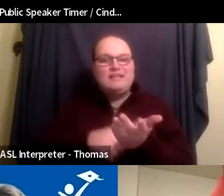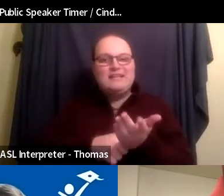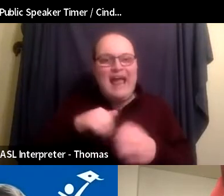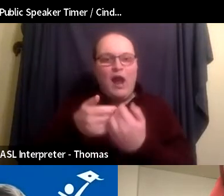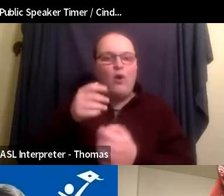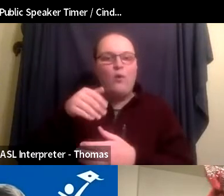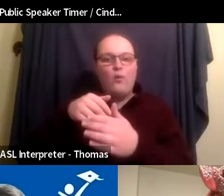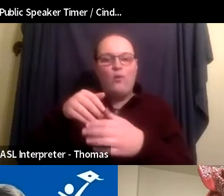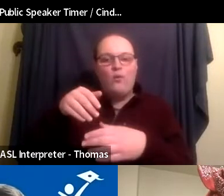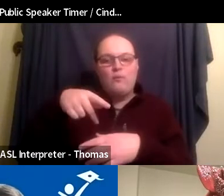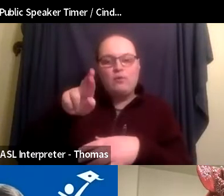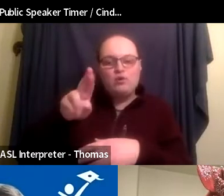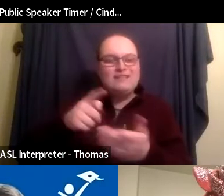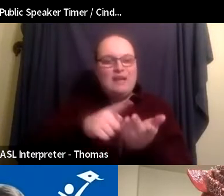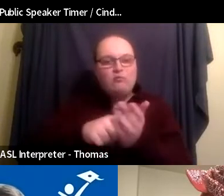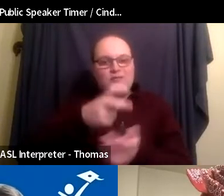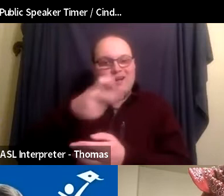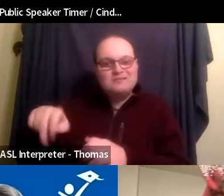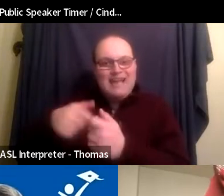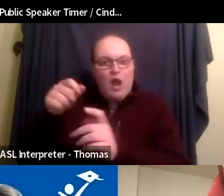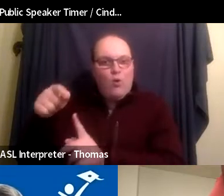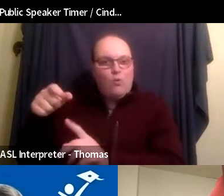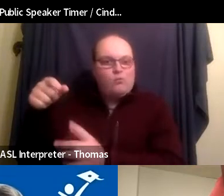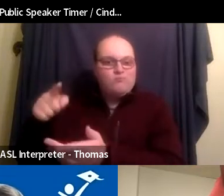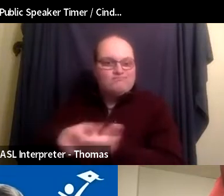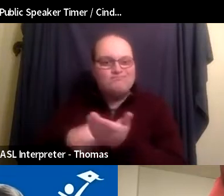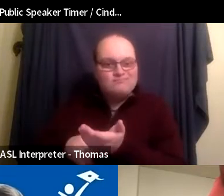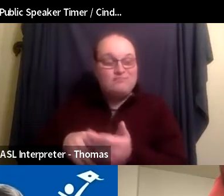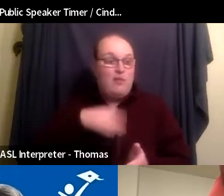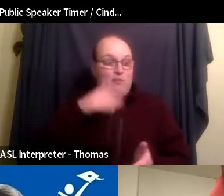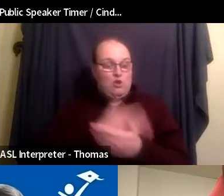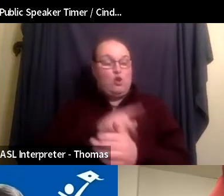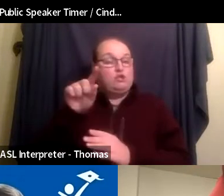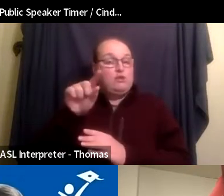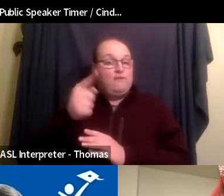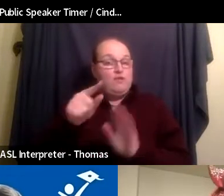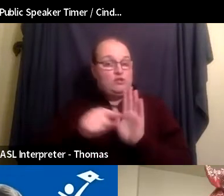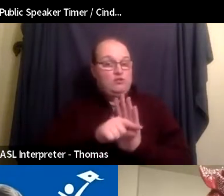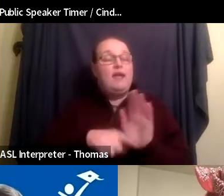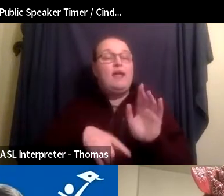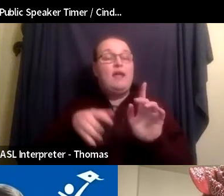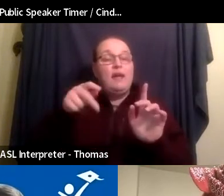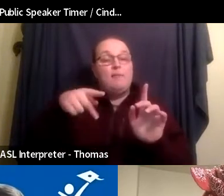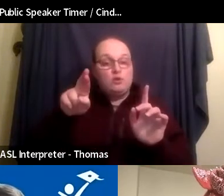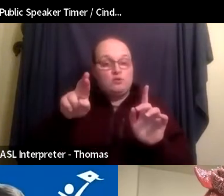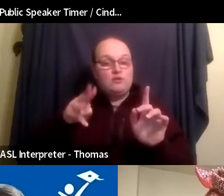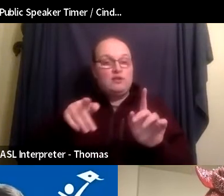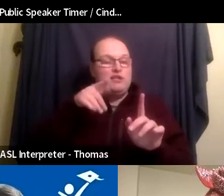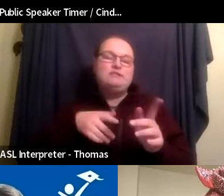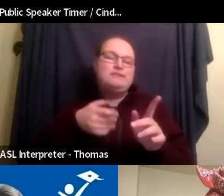School. My daughter who just is in first grade at Pointer Ridge, she's a little